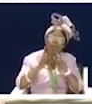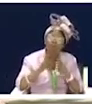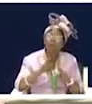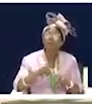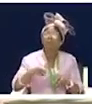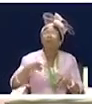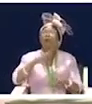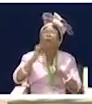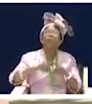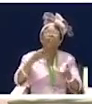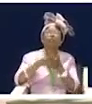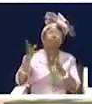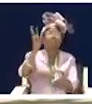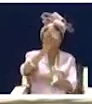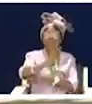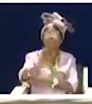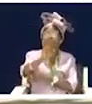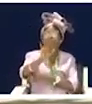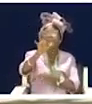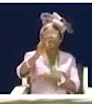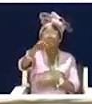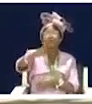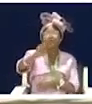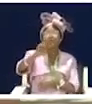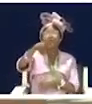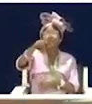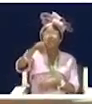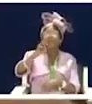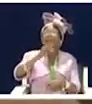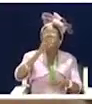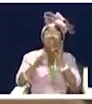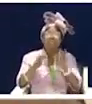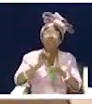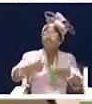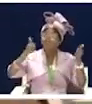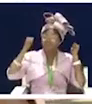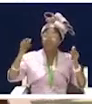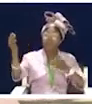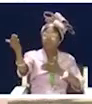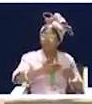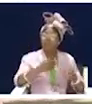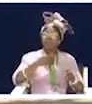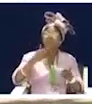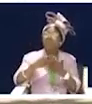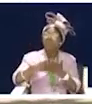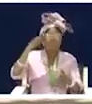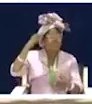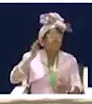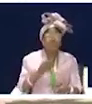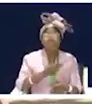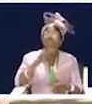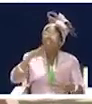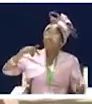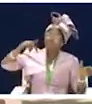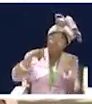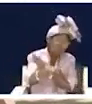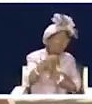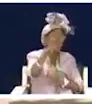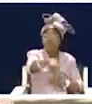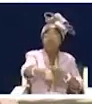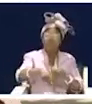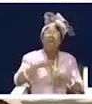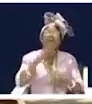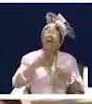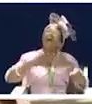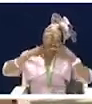was Friday, by 2 p.m., they said, if they didn't bring money, they will kill us. And I started shouting, God of Adeboye,